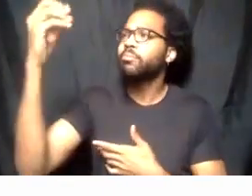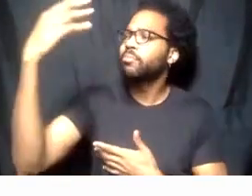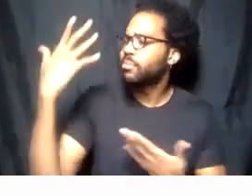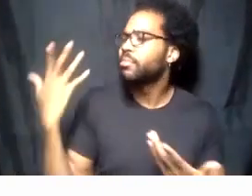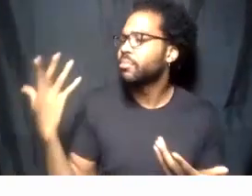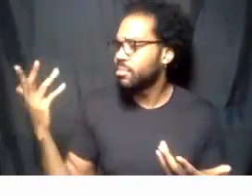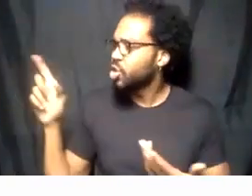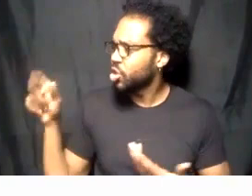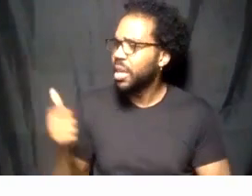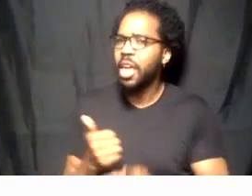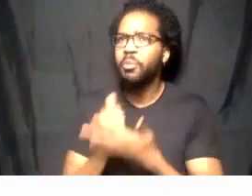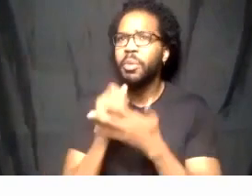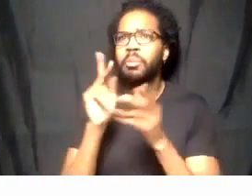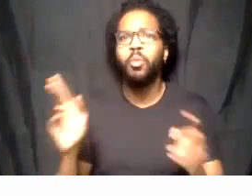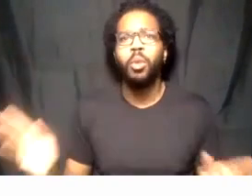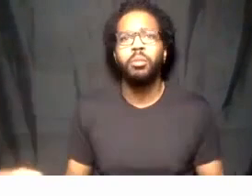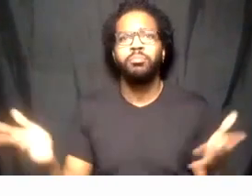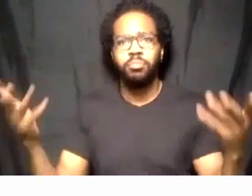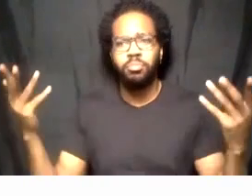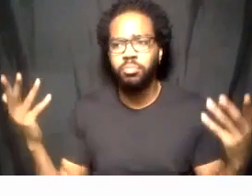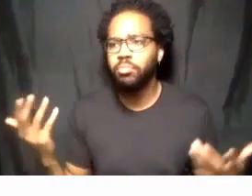be helping people,